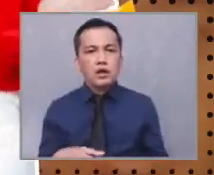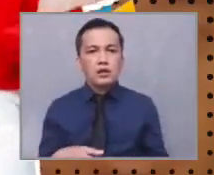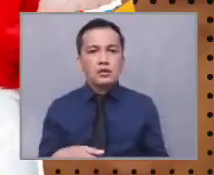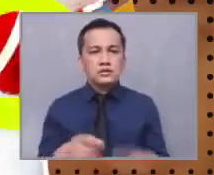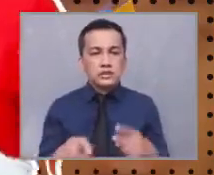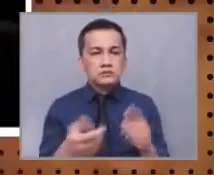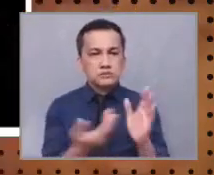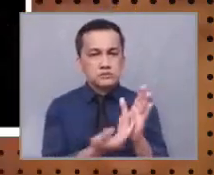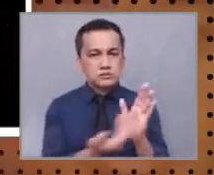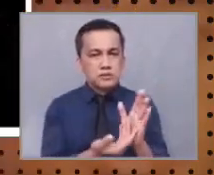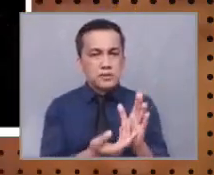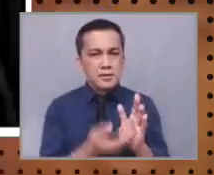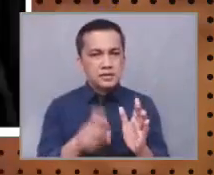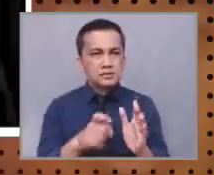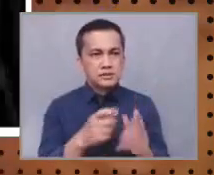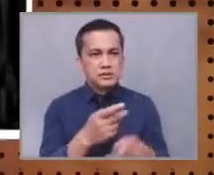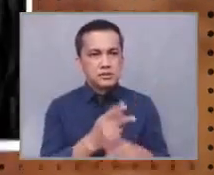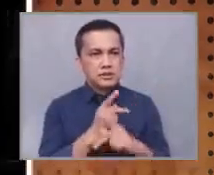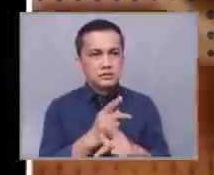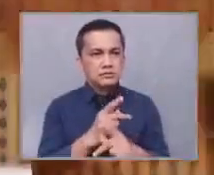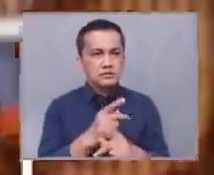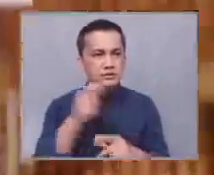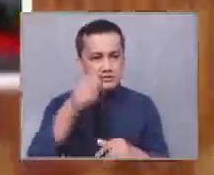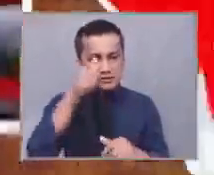their family home.